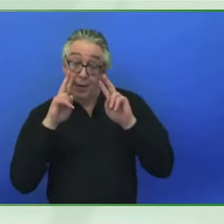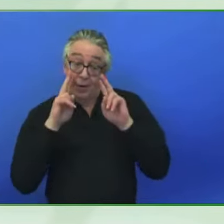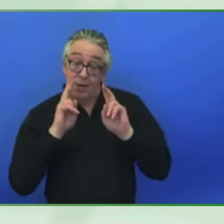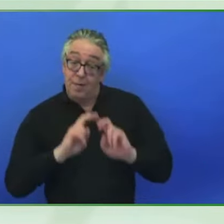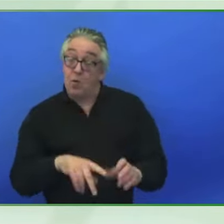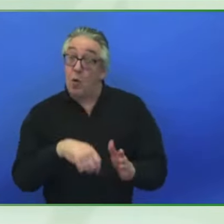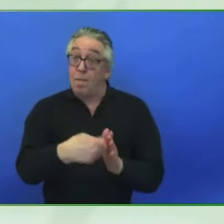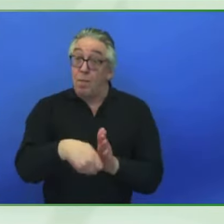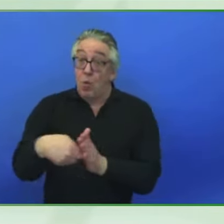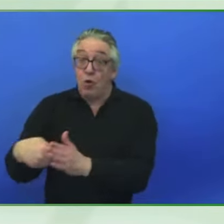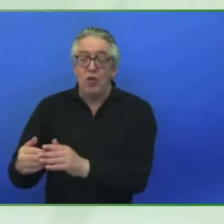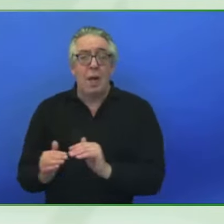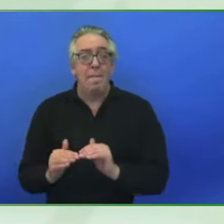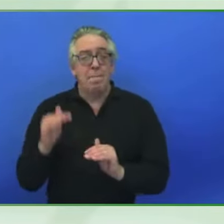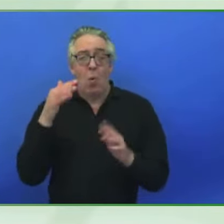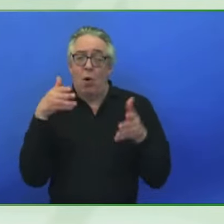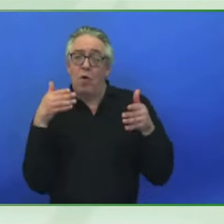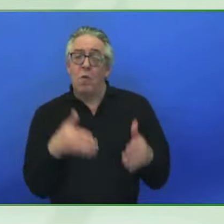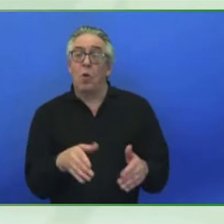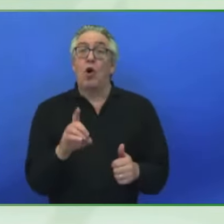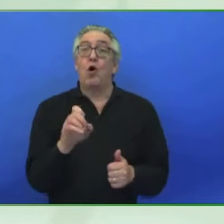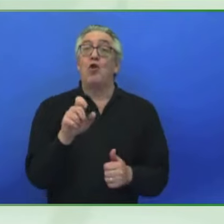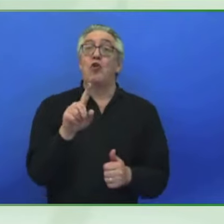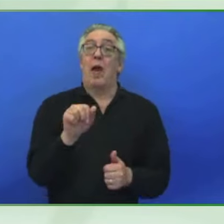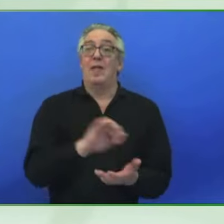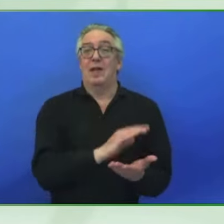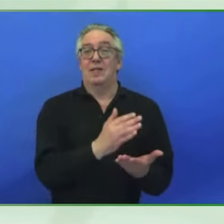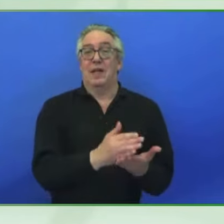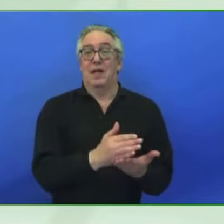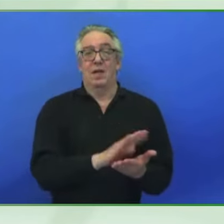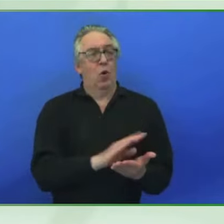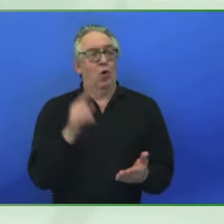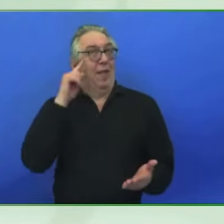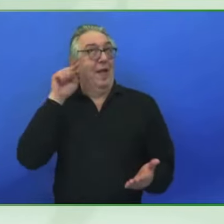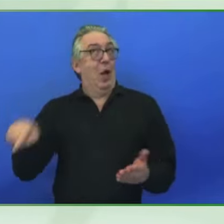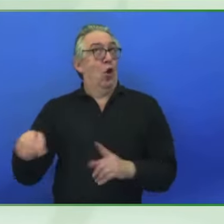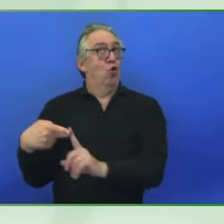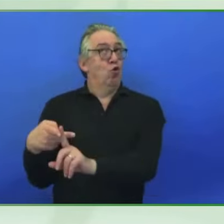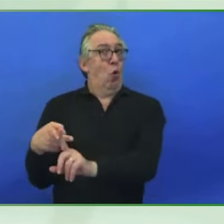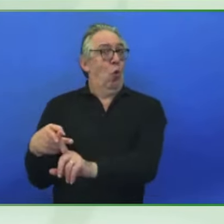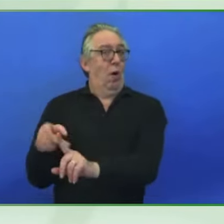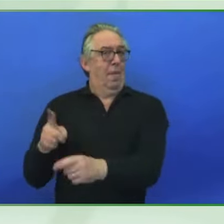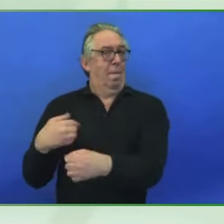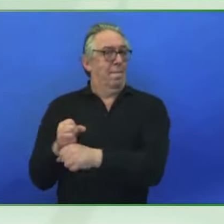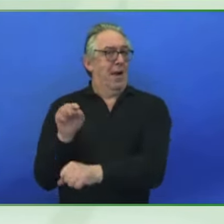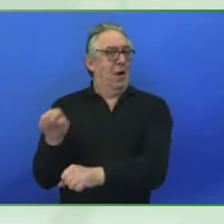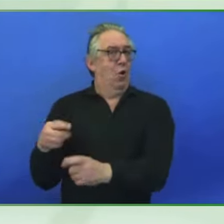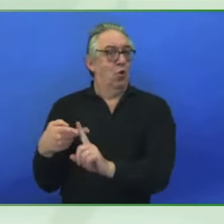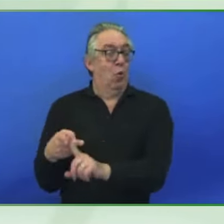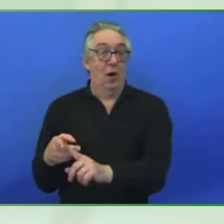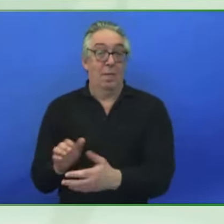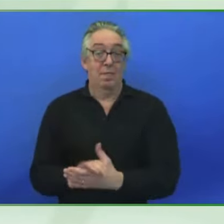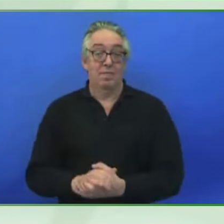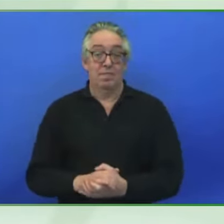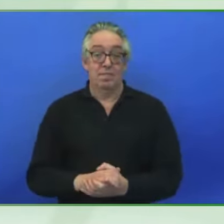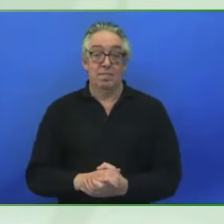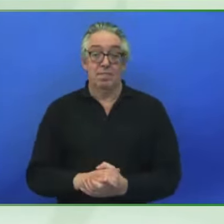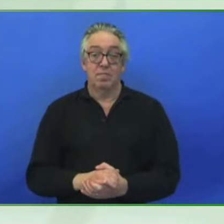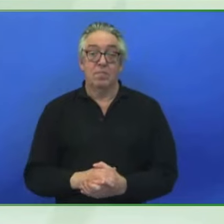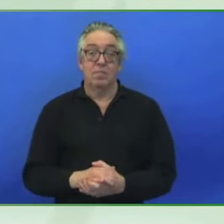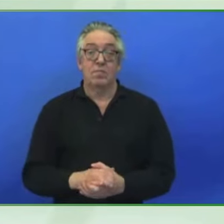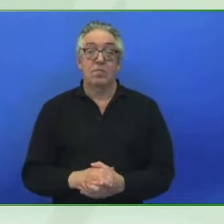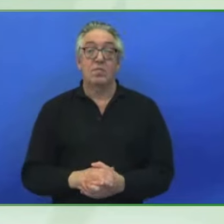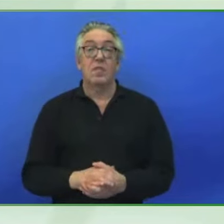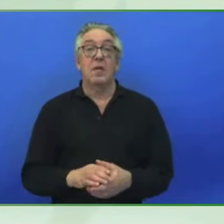data set as opposed to the tool. And this is where I think it starts to get super exciting, particularly when we start to engage